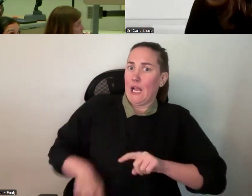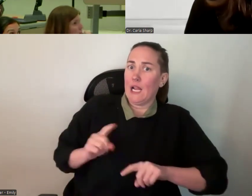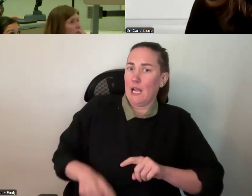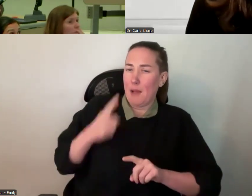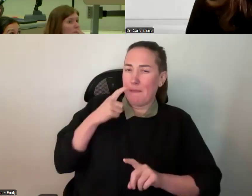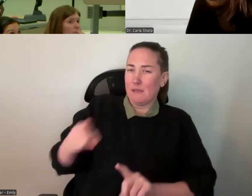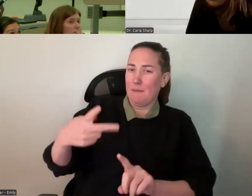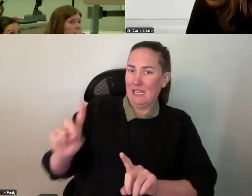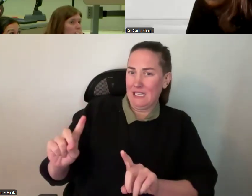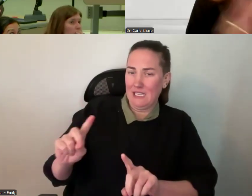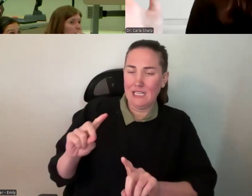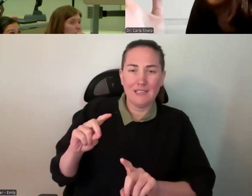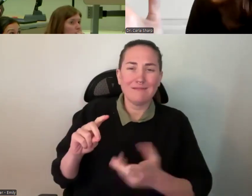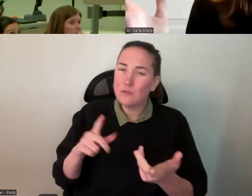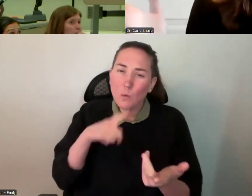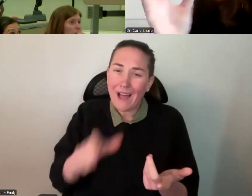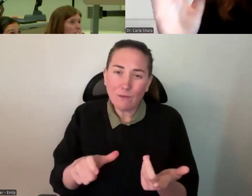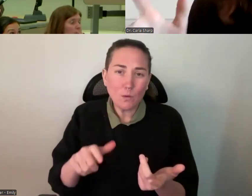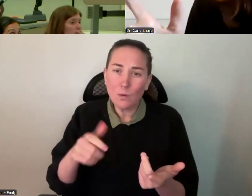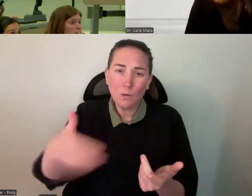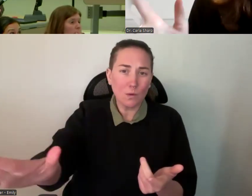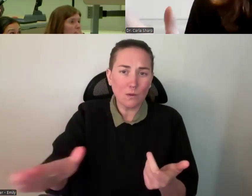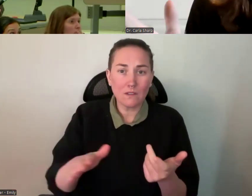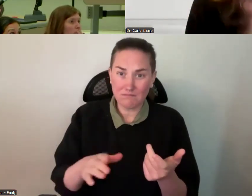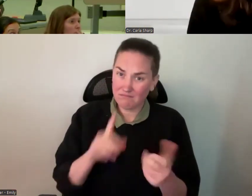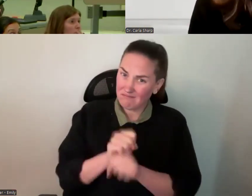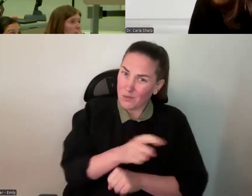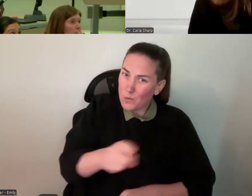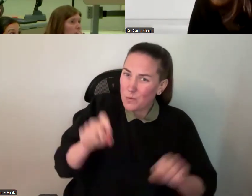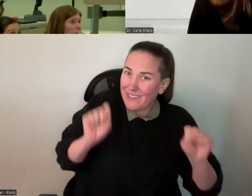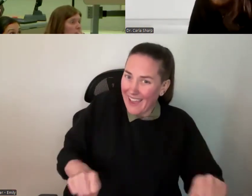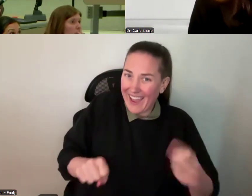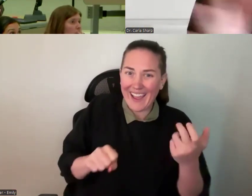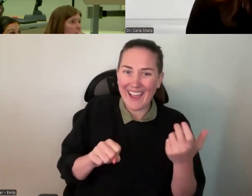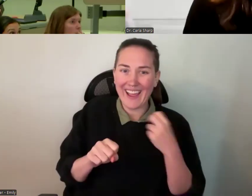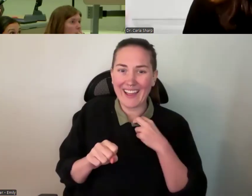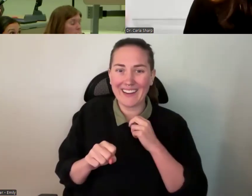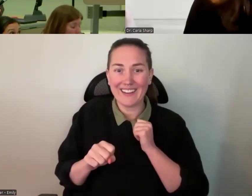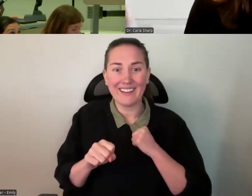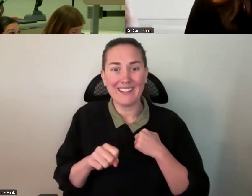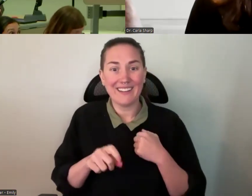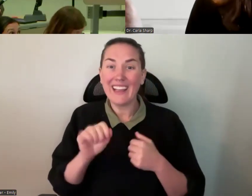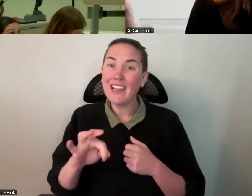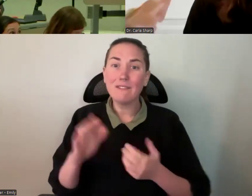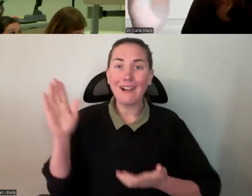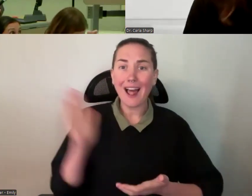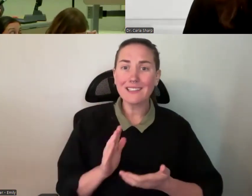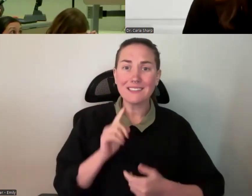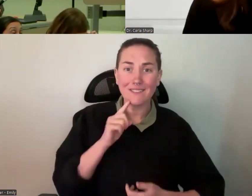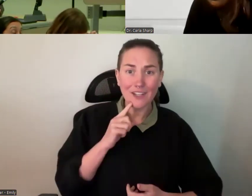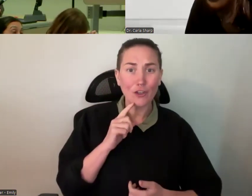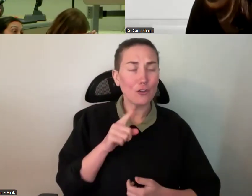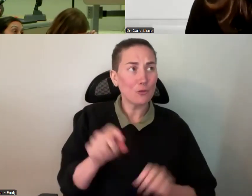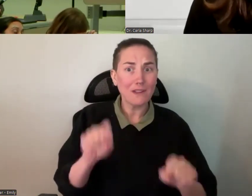got personality disorder, because you can treat people lower down the severity spectrum, and even